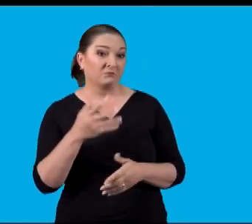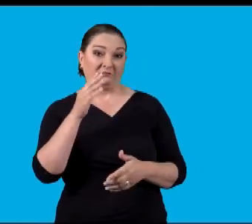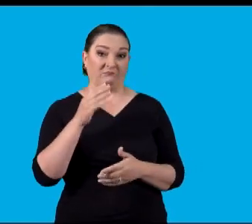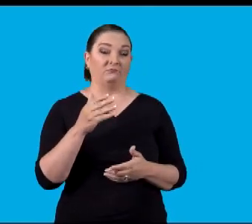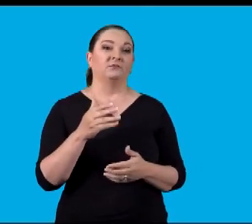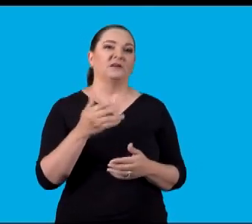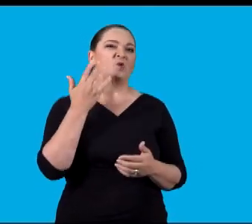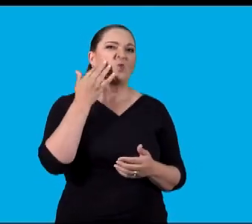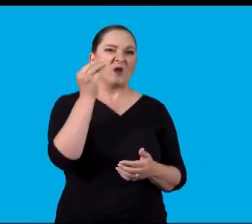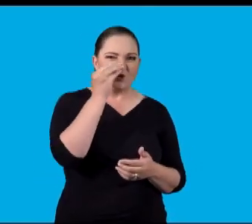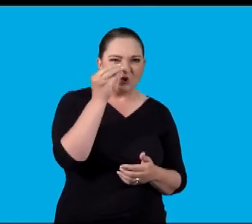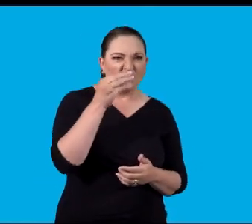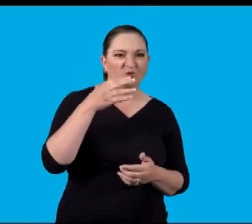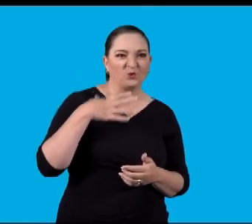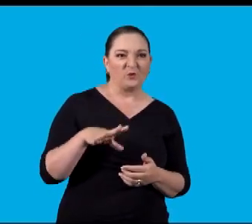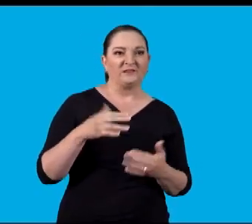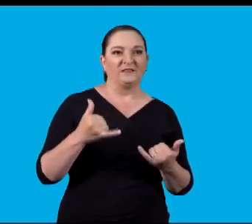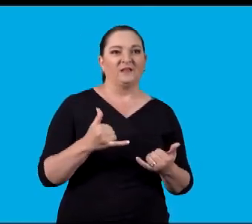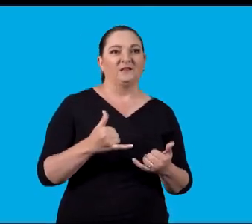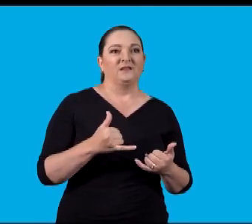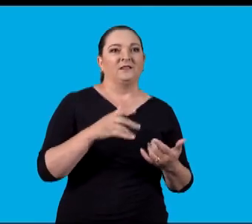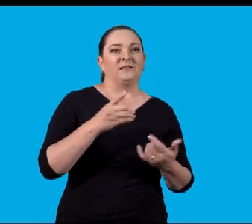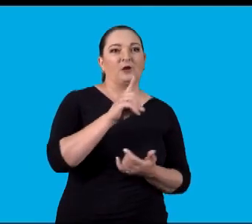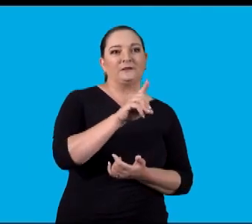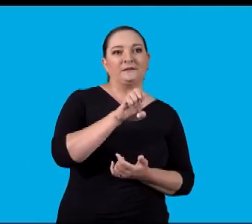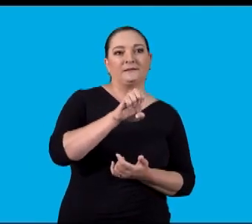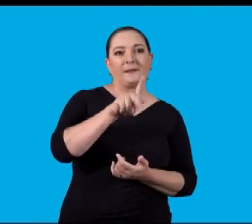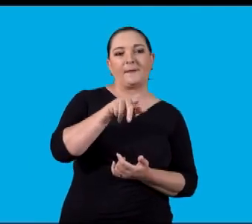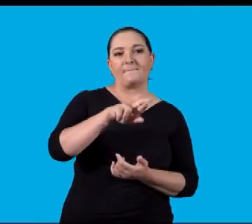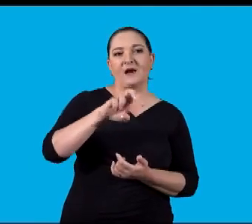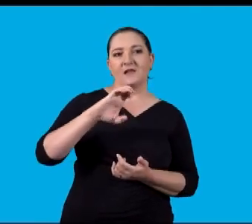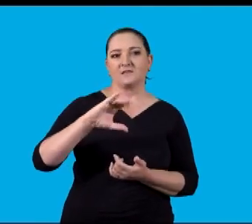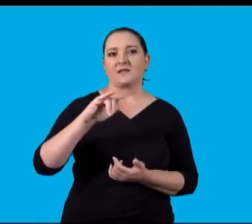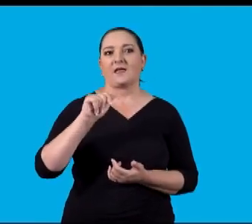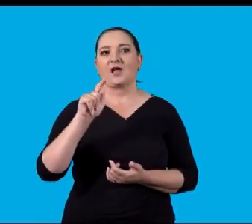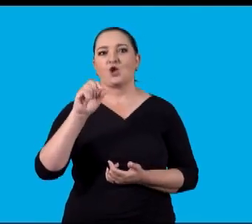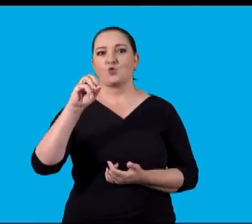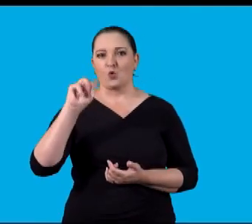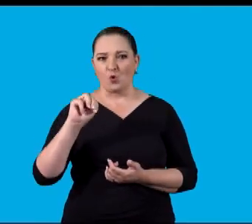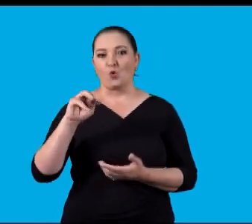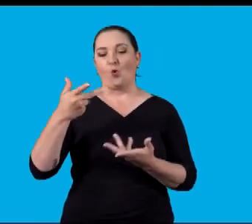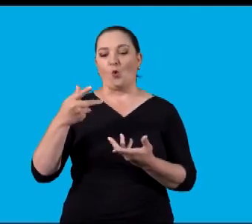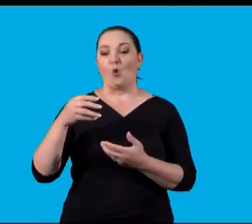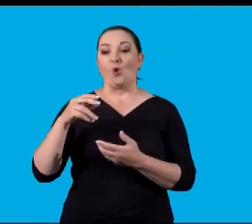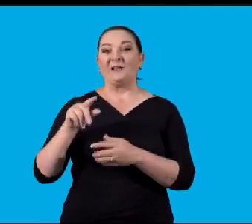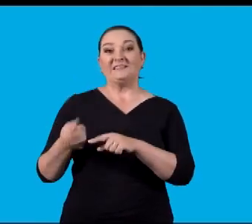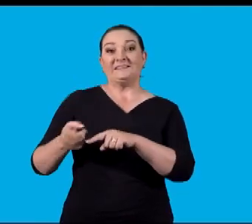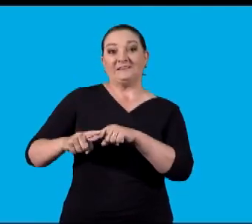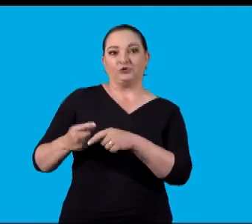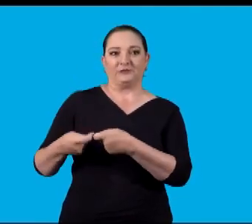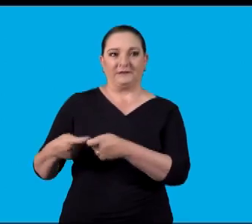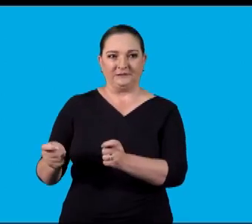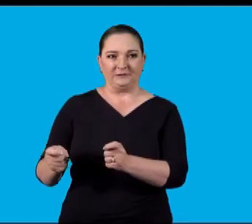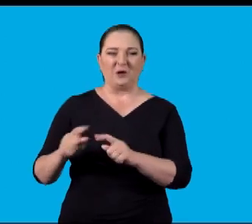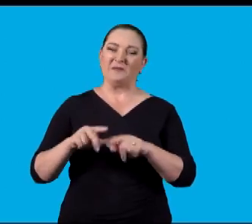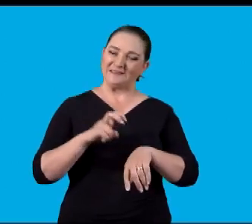to prepare this particular note. The failure to record depreciation and interest expense. Remember, these must be added. You will see when I do